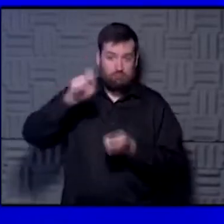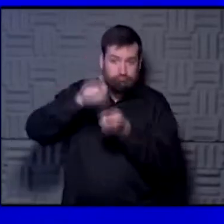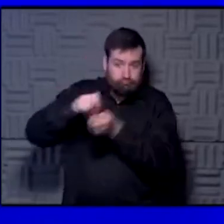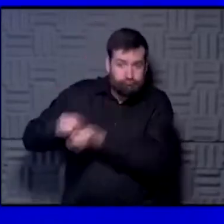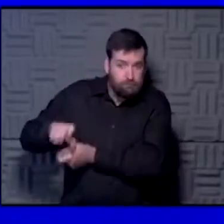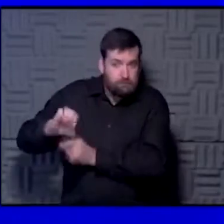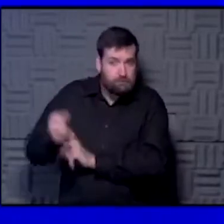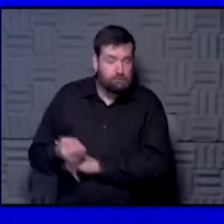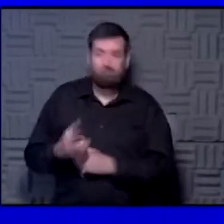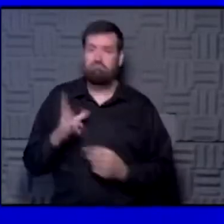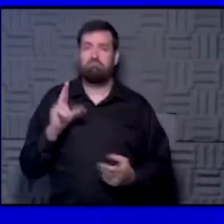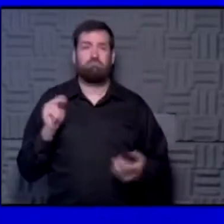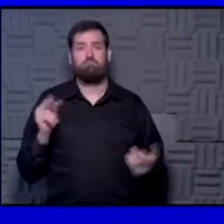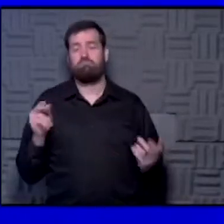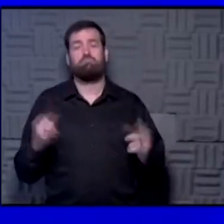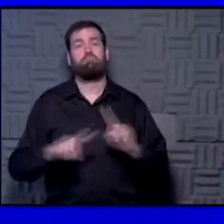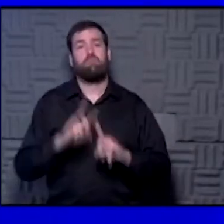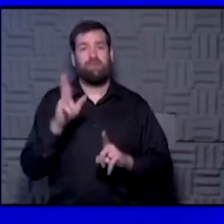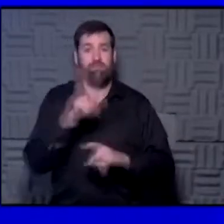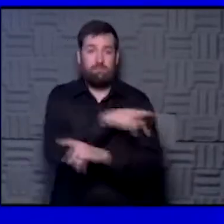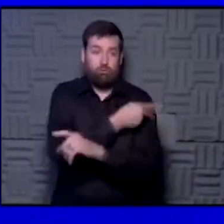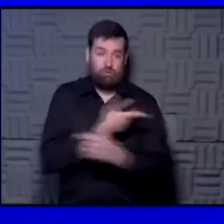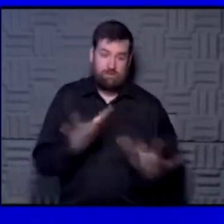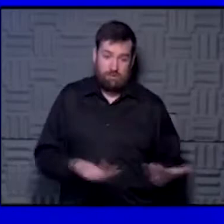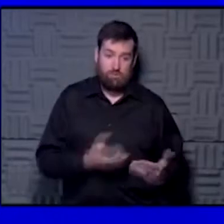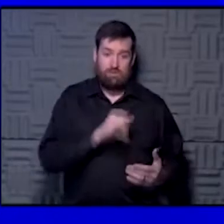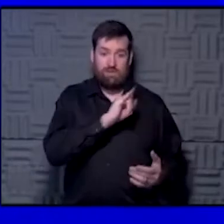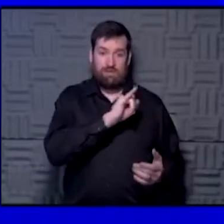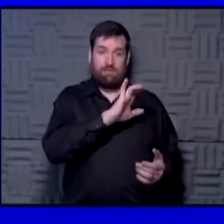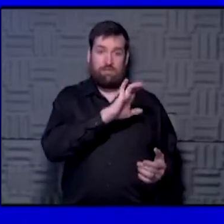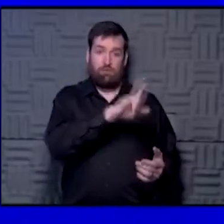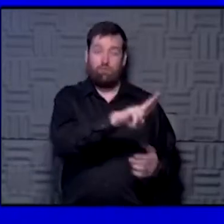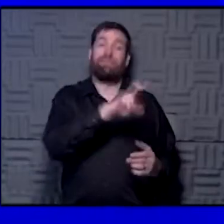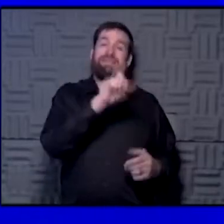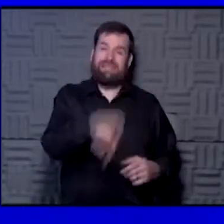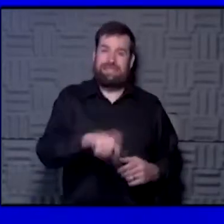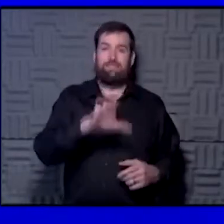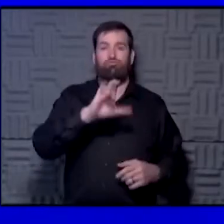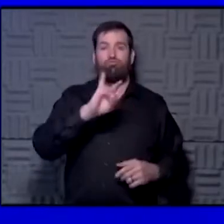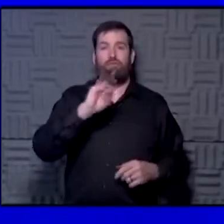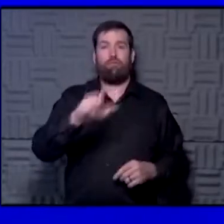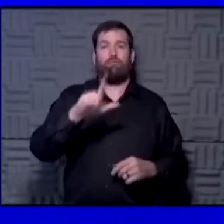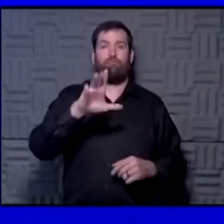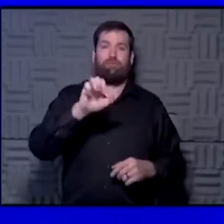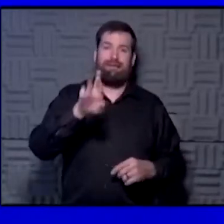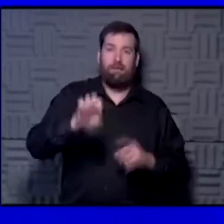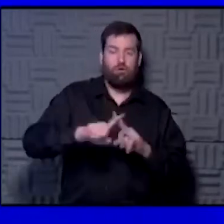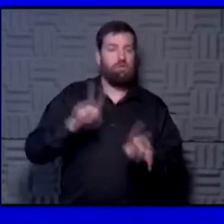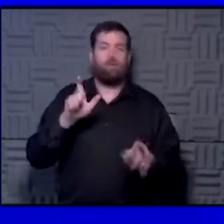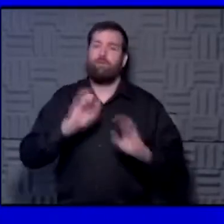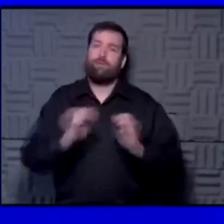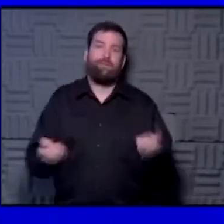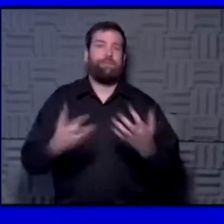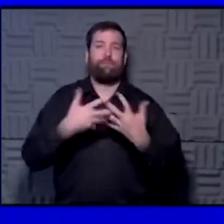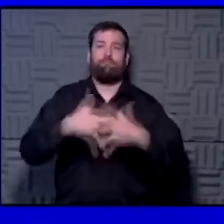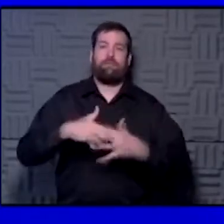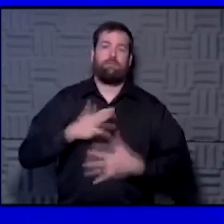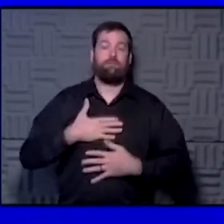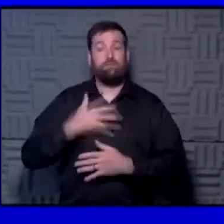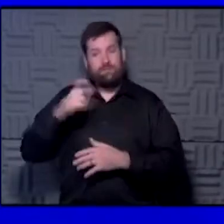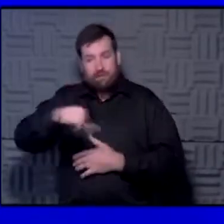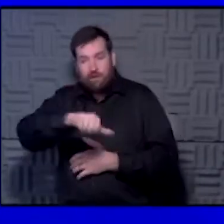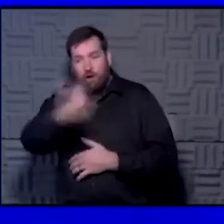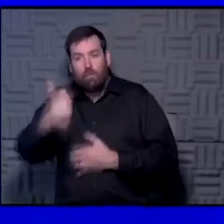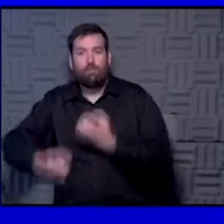just here, even here, we have patients who are in the ICU who need critical care services, but they may not be on the ventilator otherwise. So they're needing other